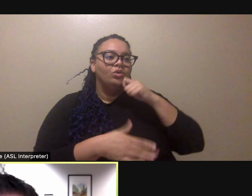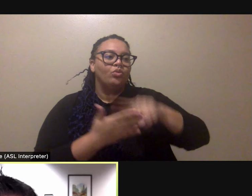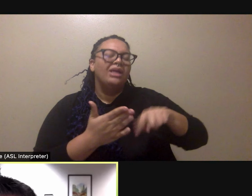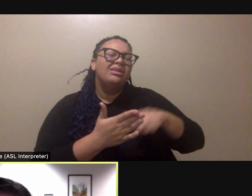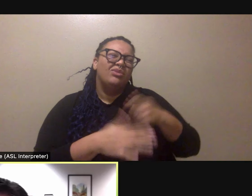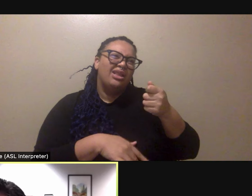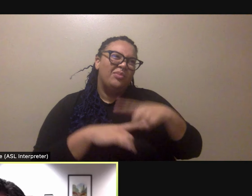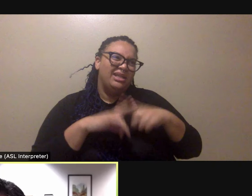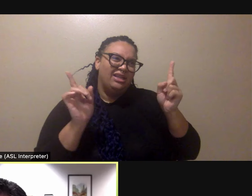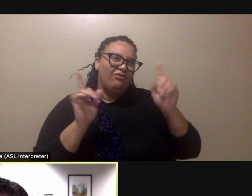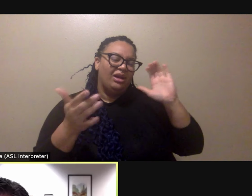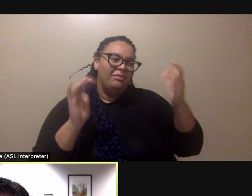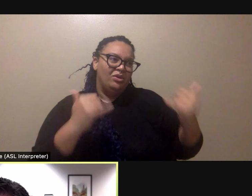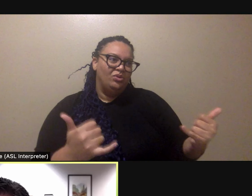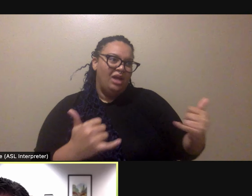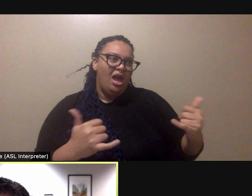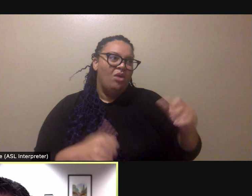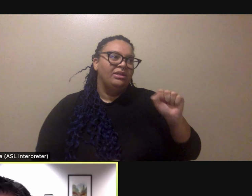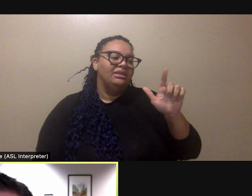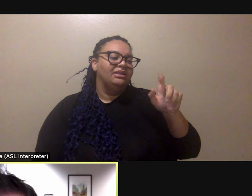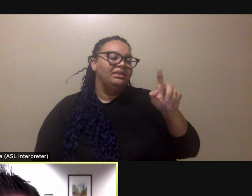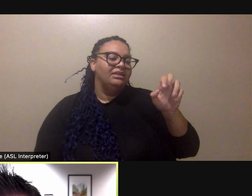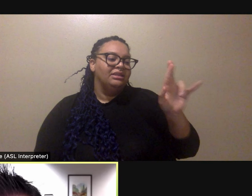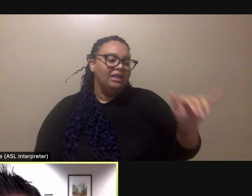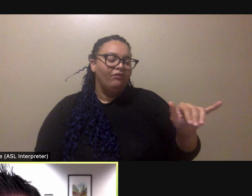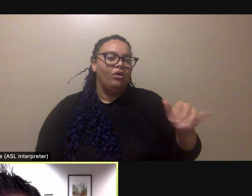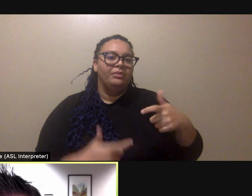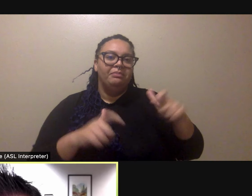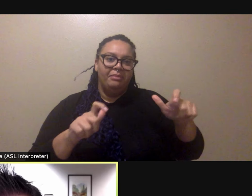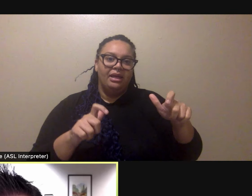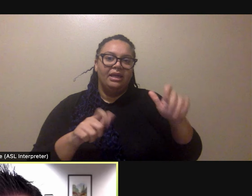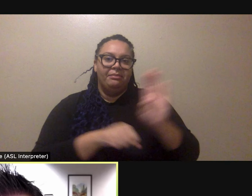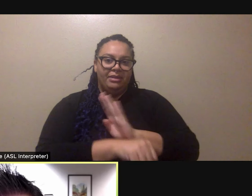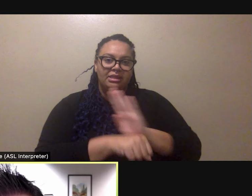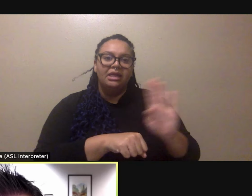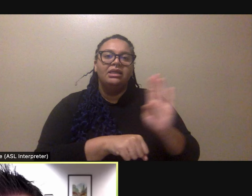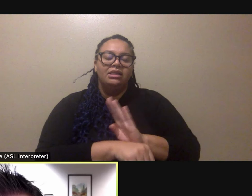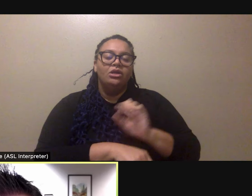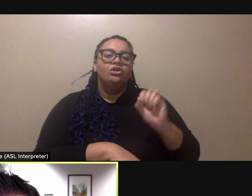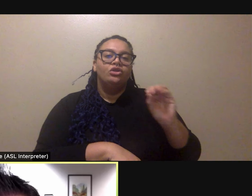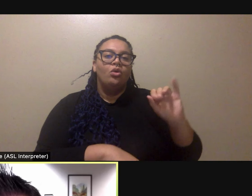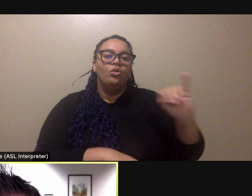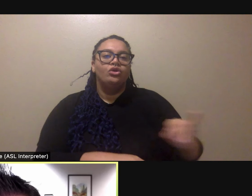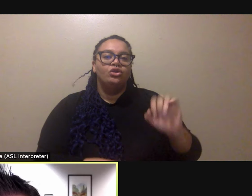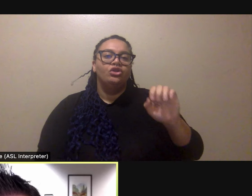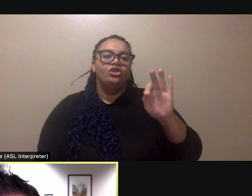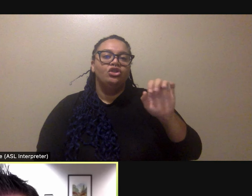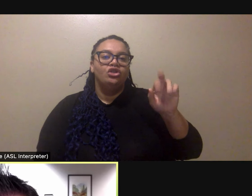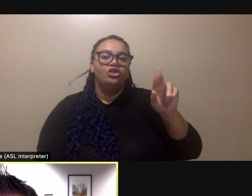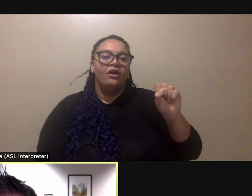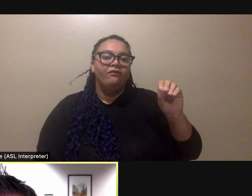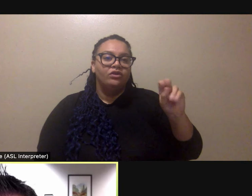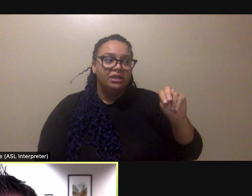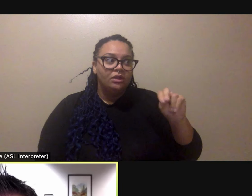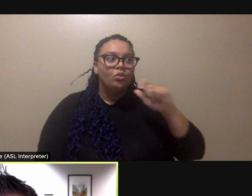different then than what it became when slavery became, was even bigger business. And so Jefferson wasn't racist in the same